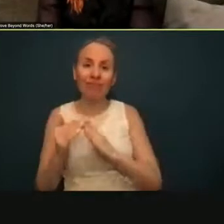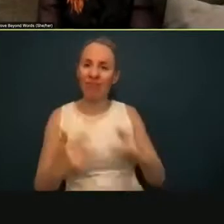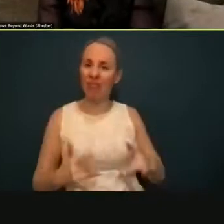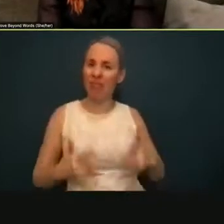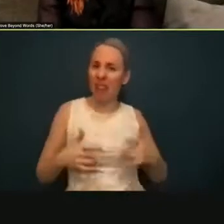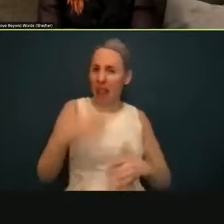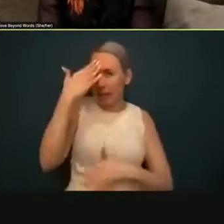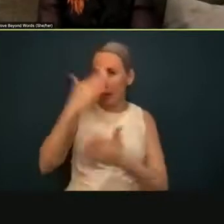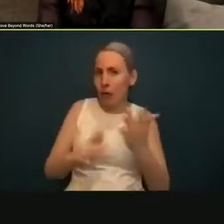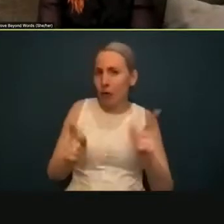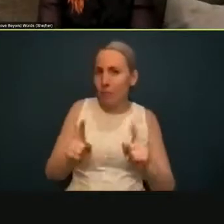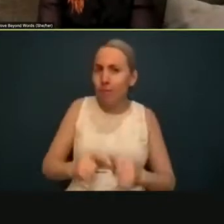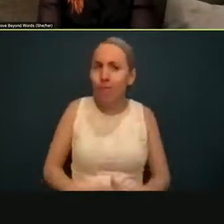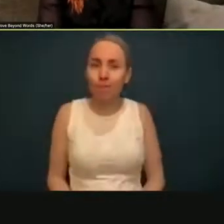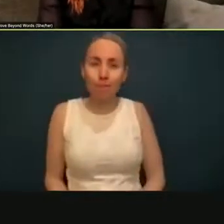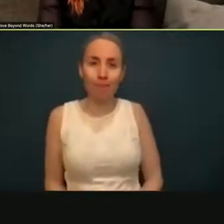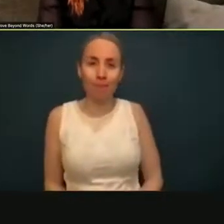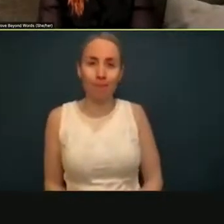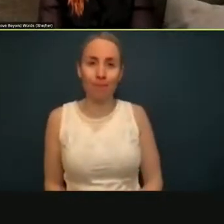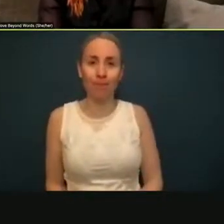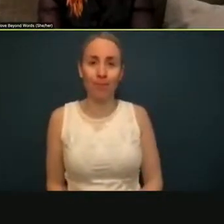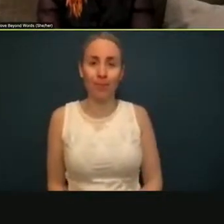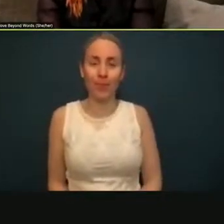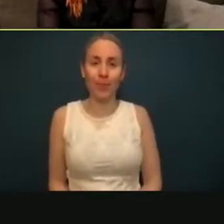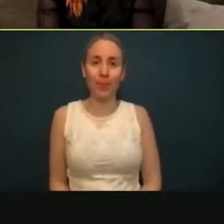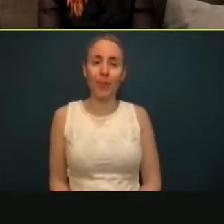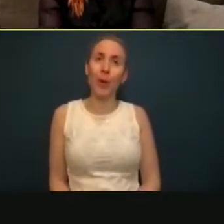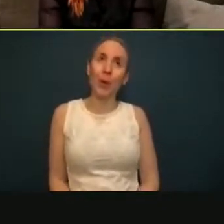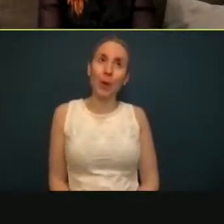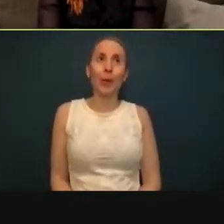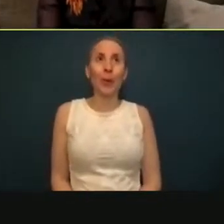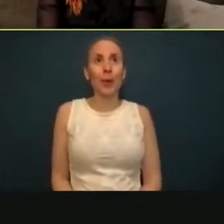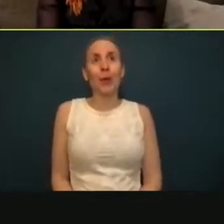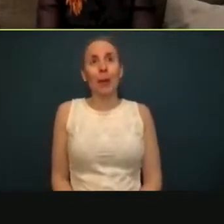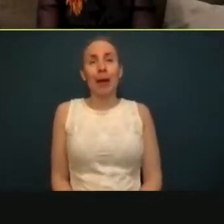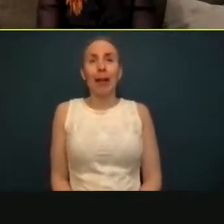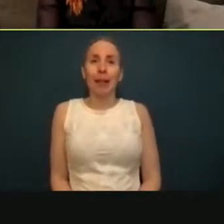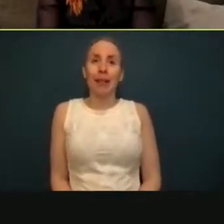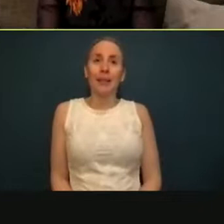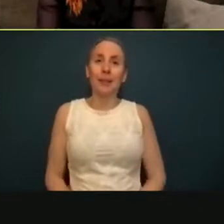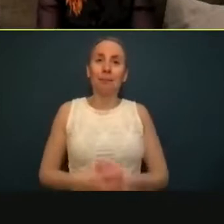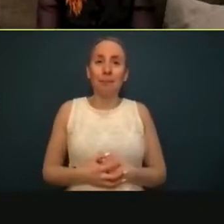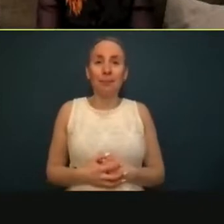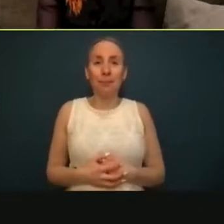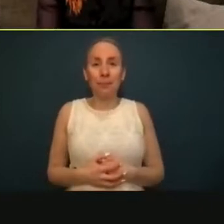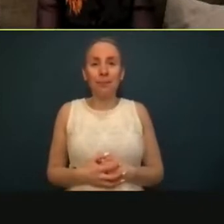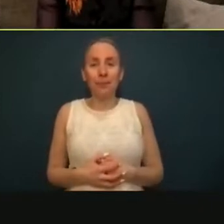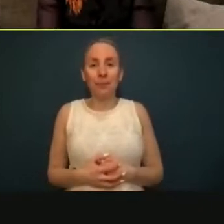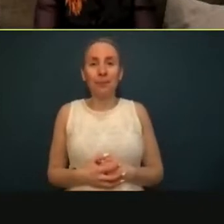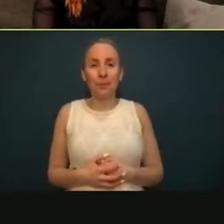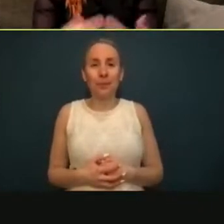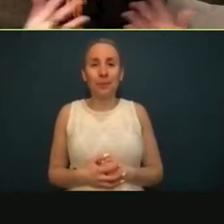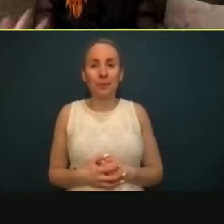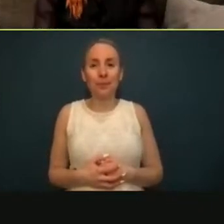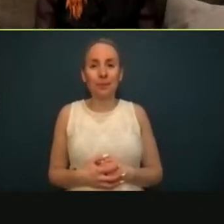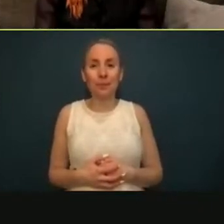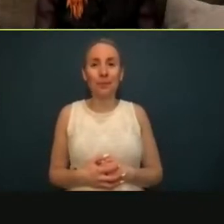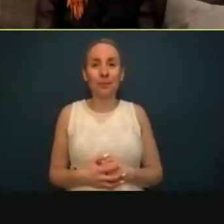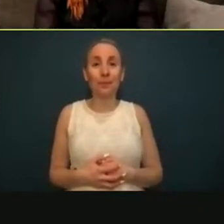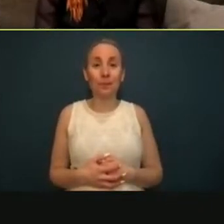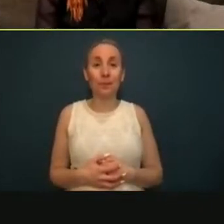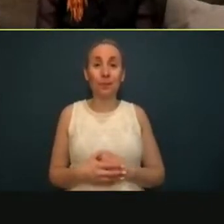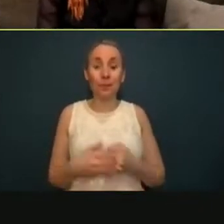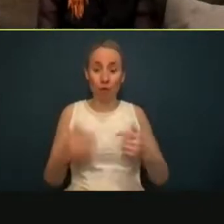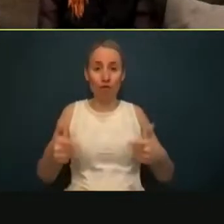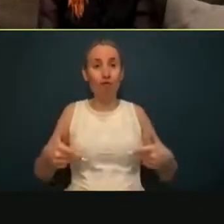Well, I think working remotely actually, we're often in